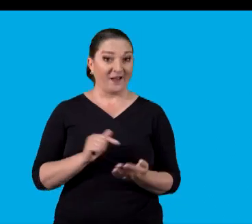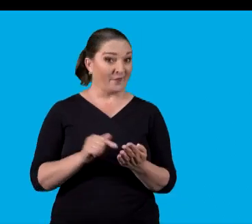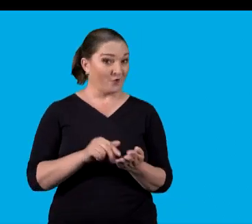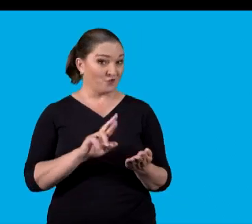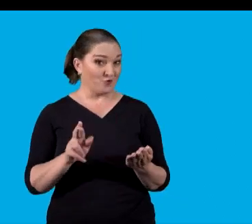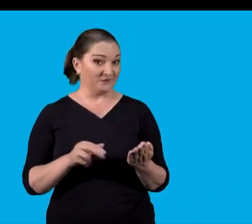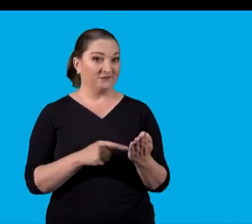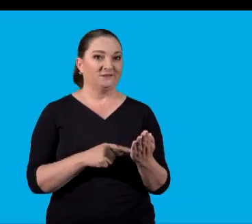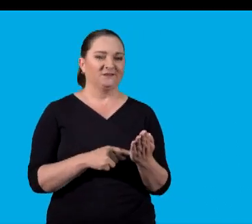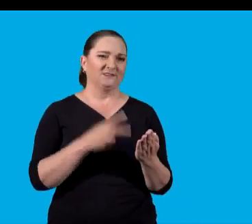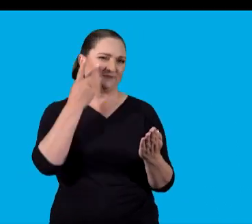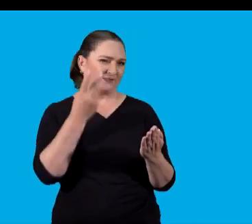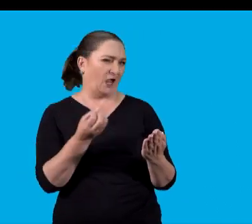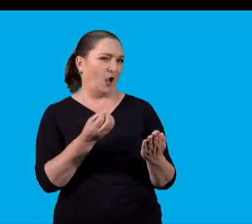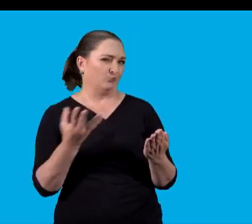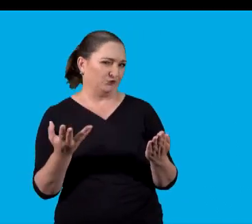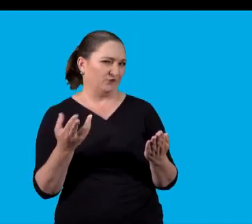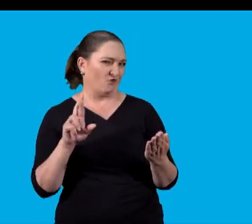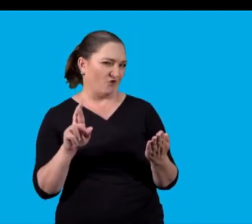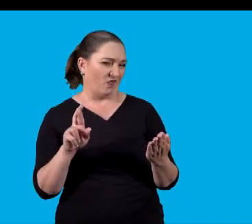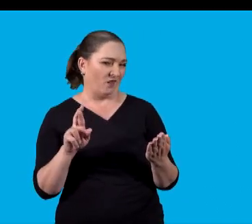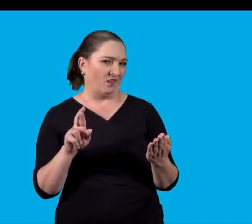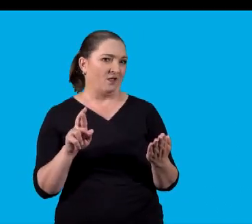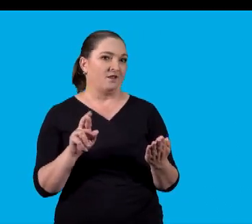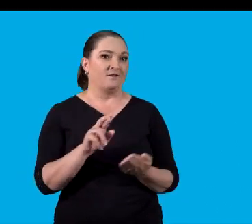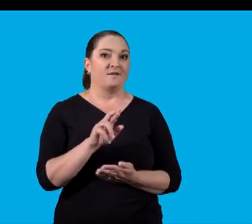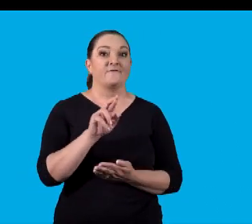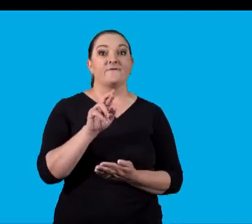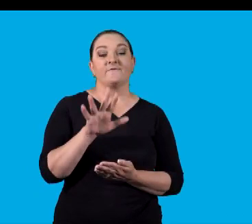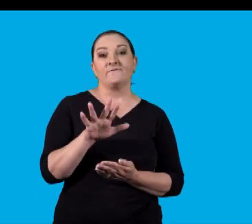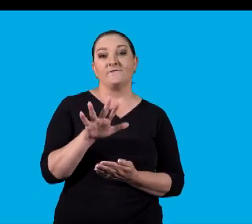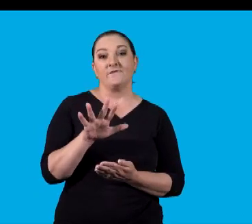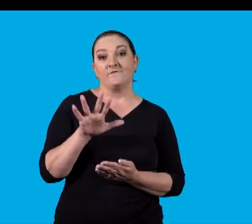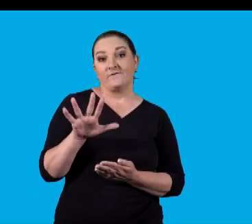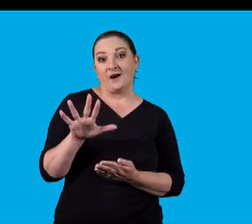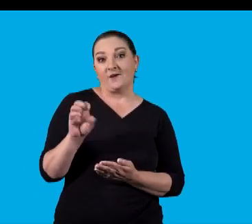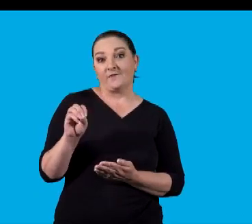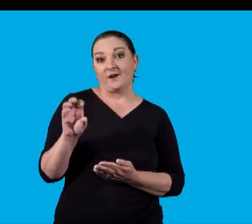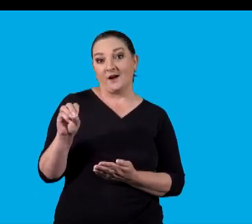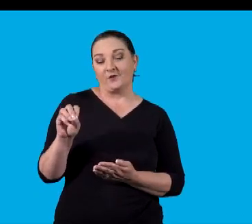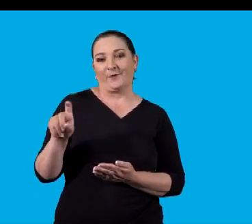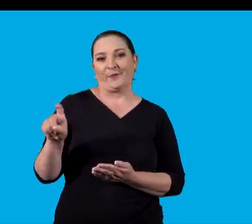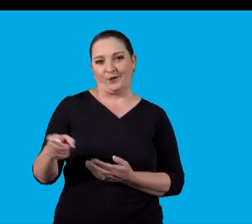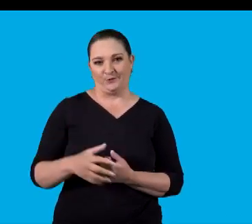R2.75. Okay, have your calculators ready? How much in rands is that going to be? That gives you